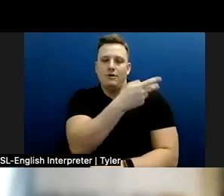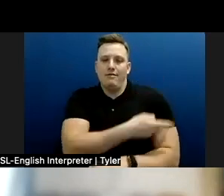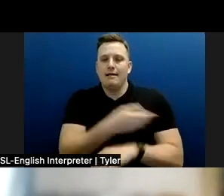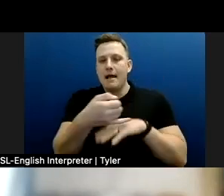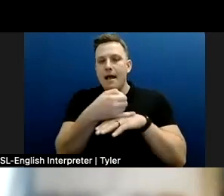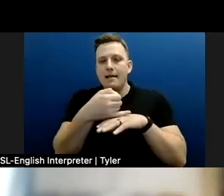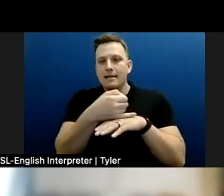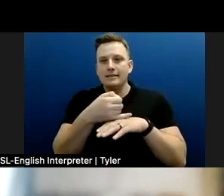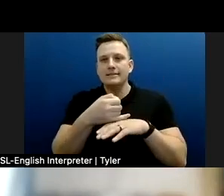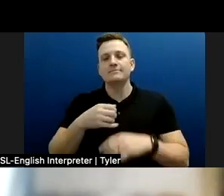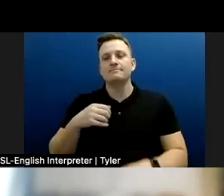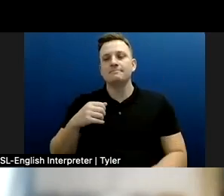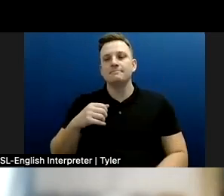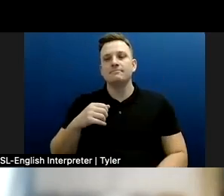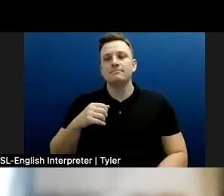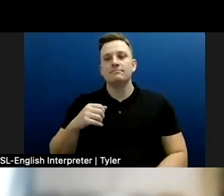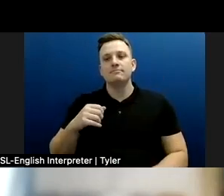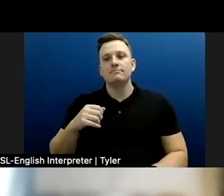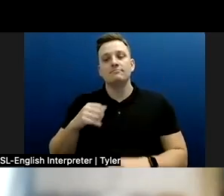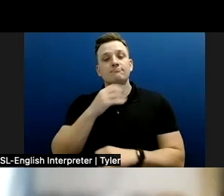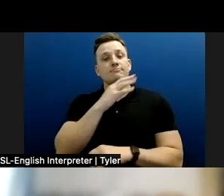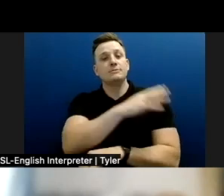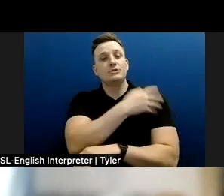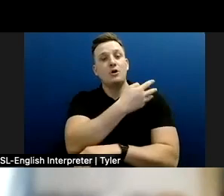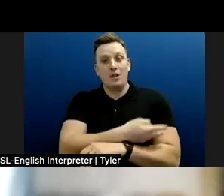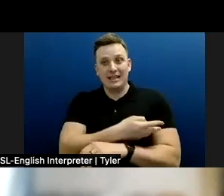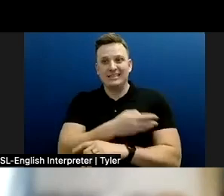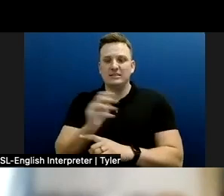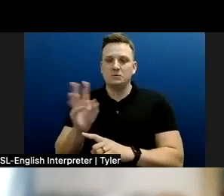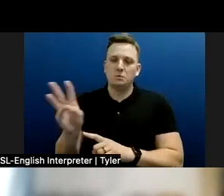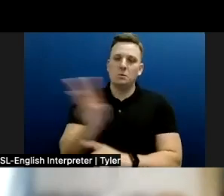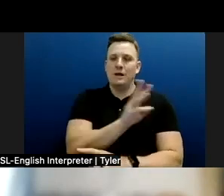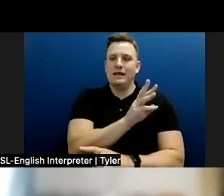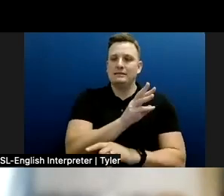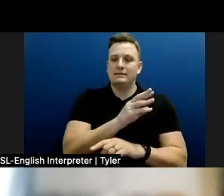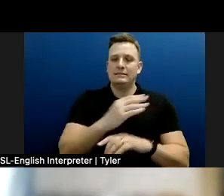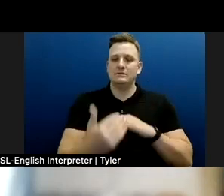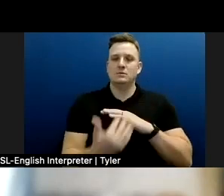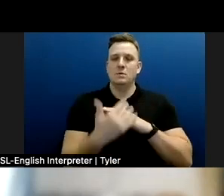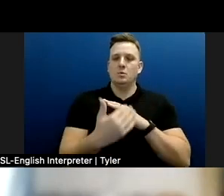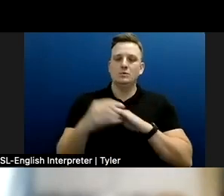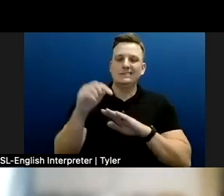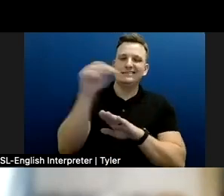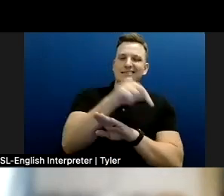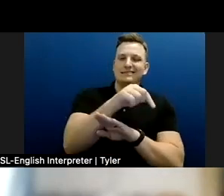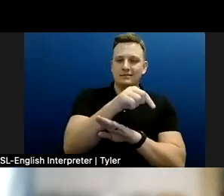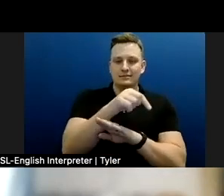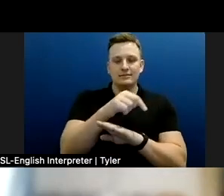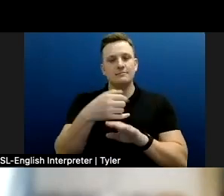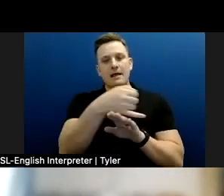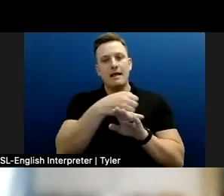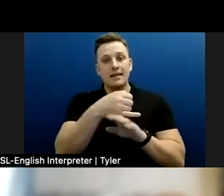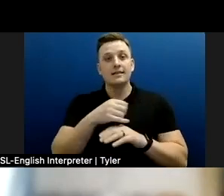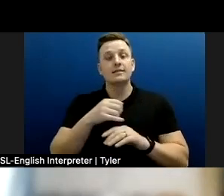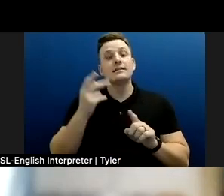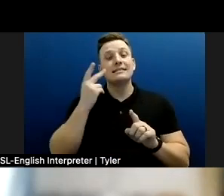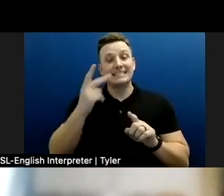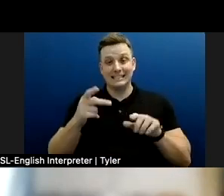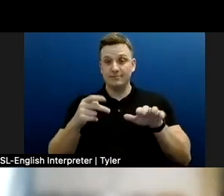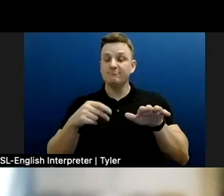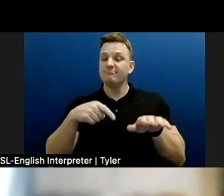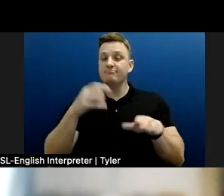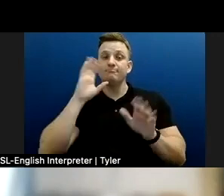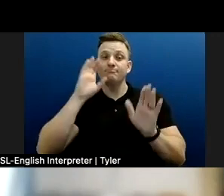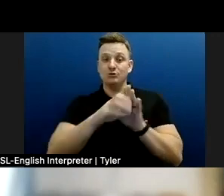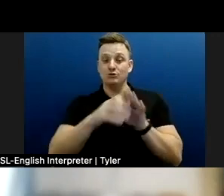off the west coast of Scotland. The thing that the land you can see in the background is the mainland of Scotland,